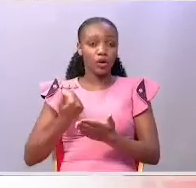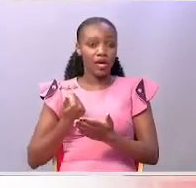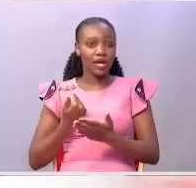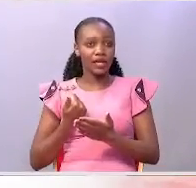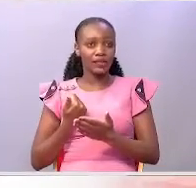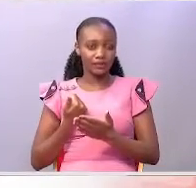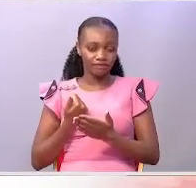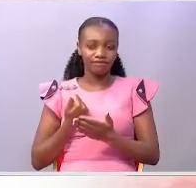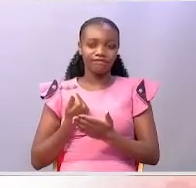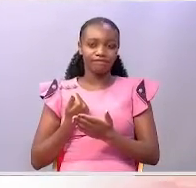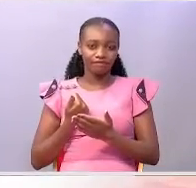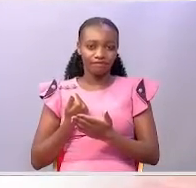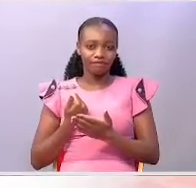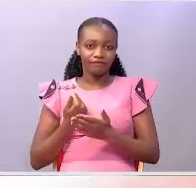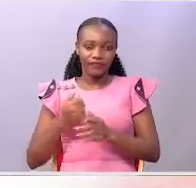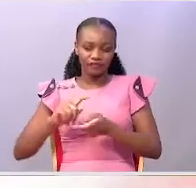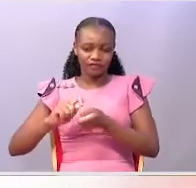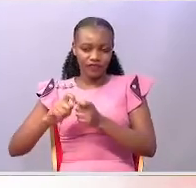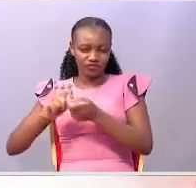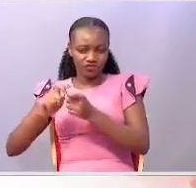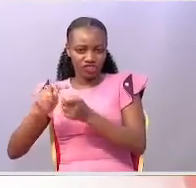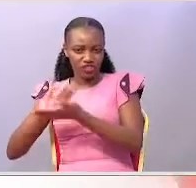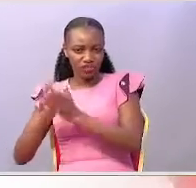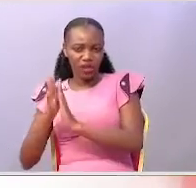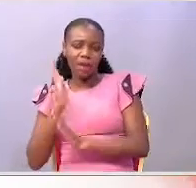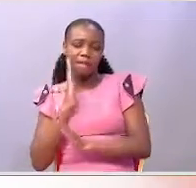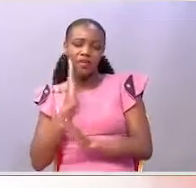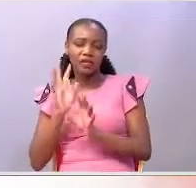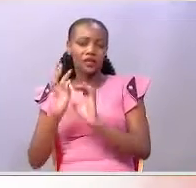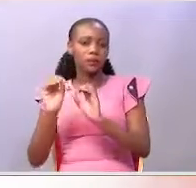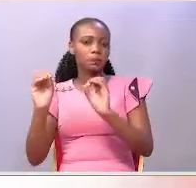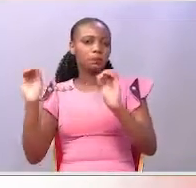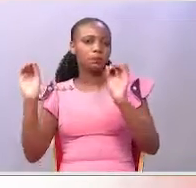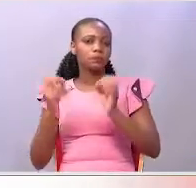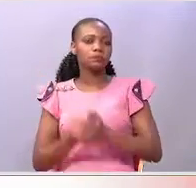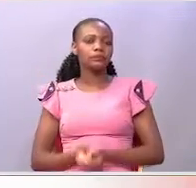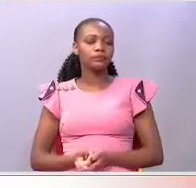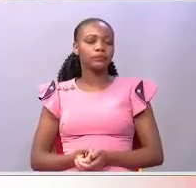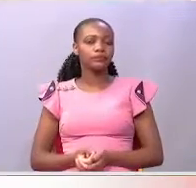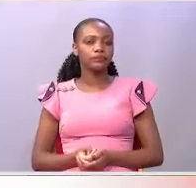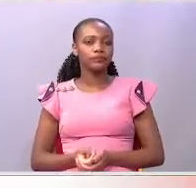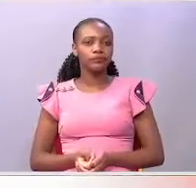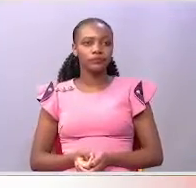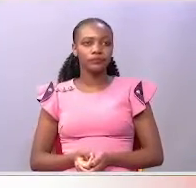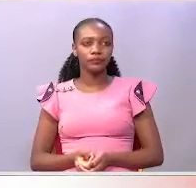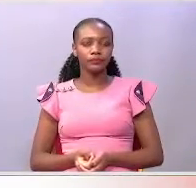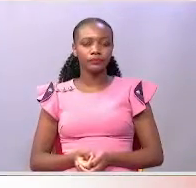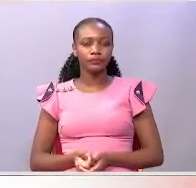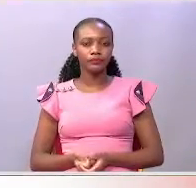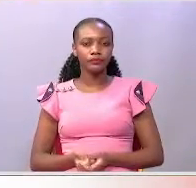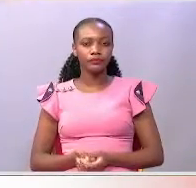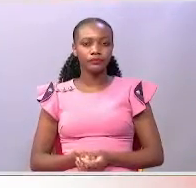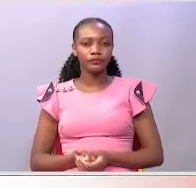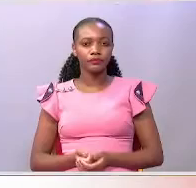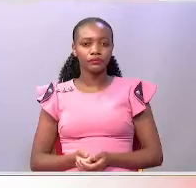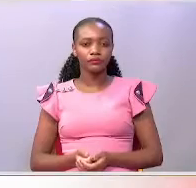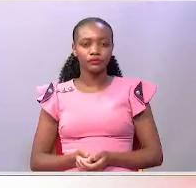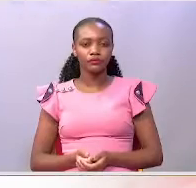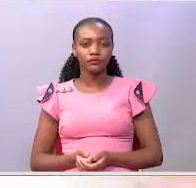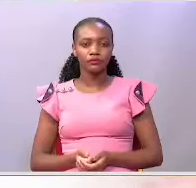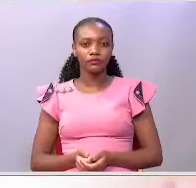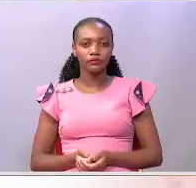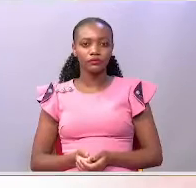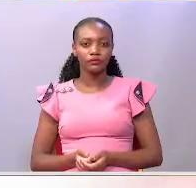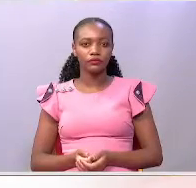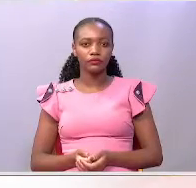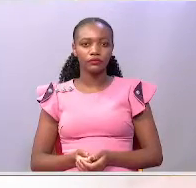remain girls and not teenage mothers. Andrin Kilemi, TV47, Nairobi.